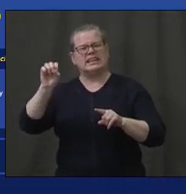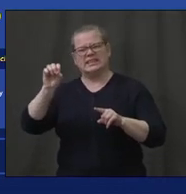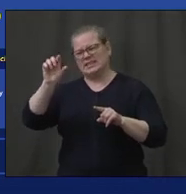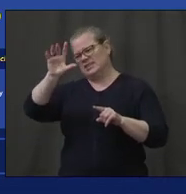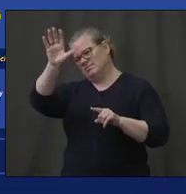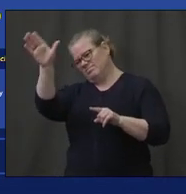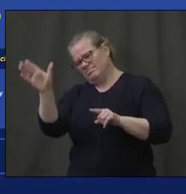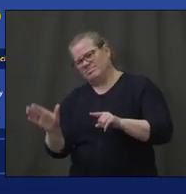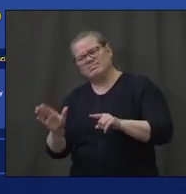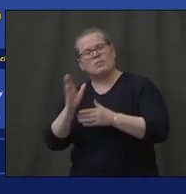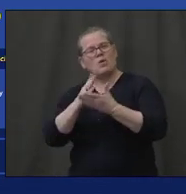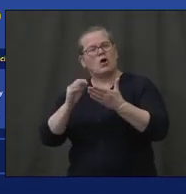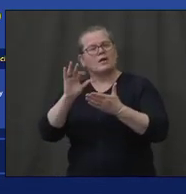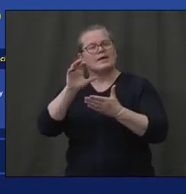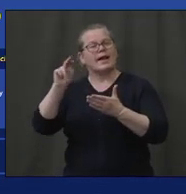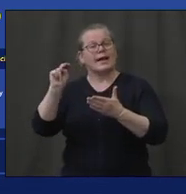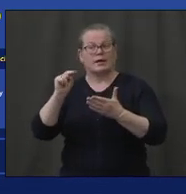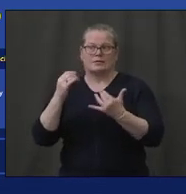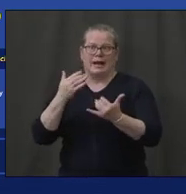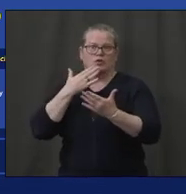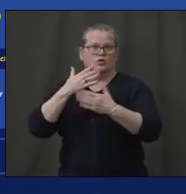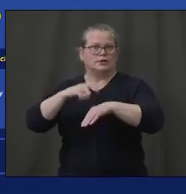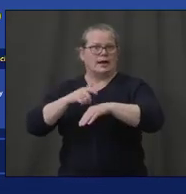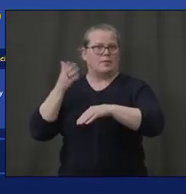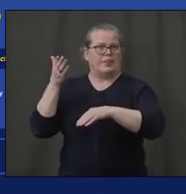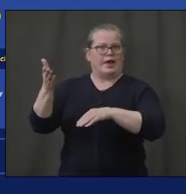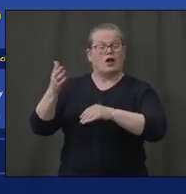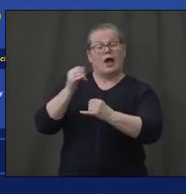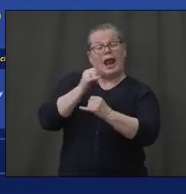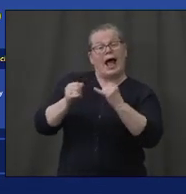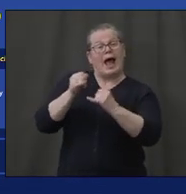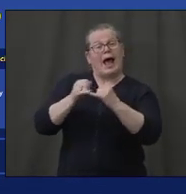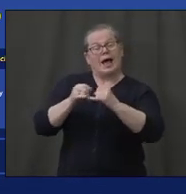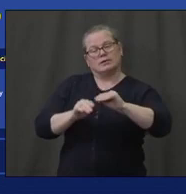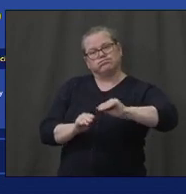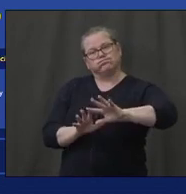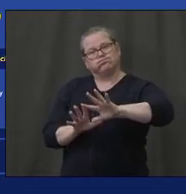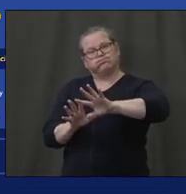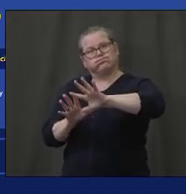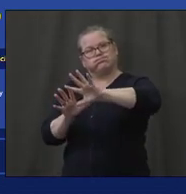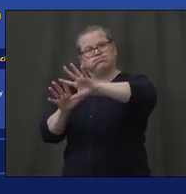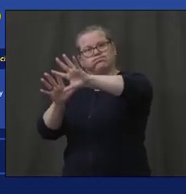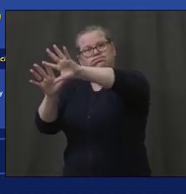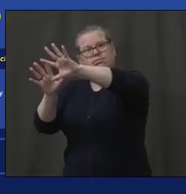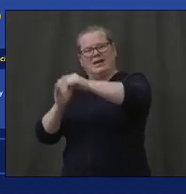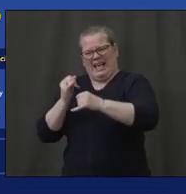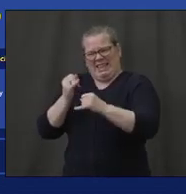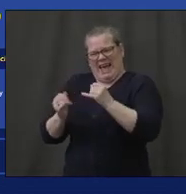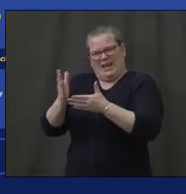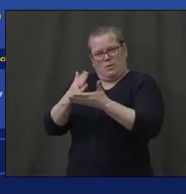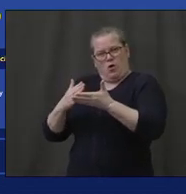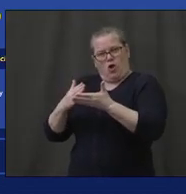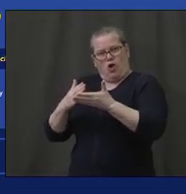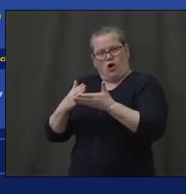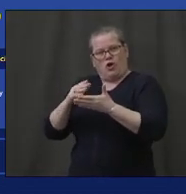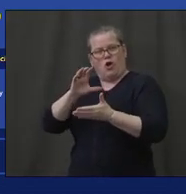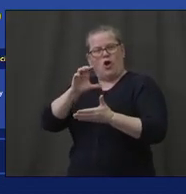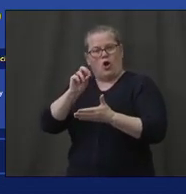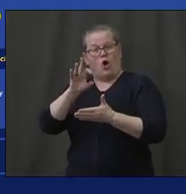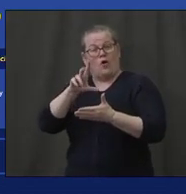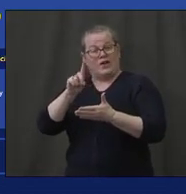lowest density area, the place that will be last afflicted by the COVID virus. And you see a